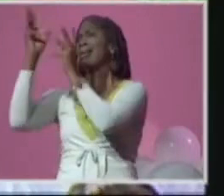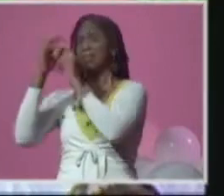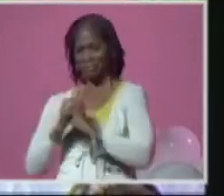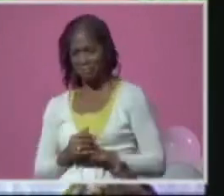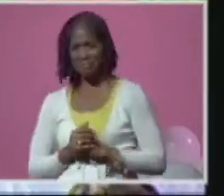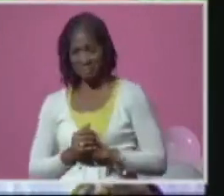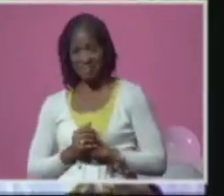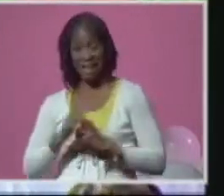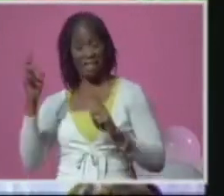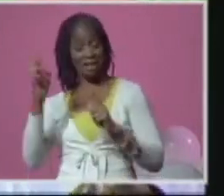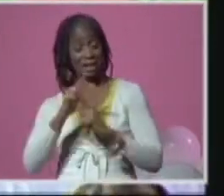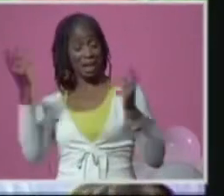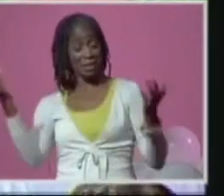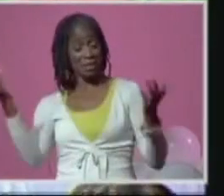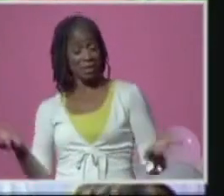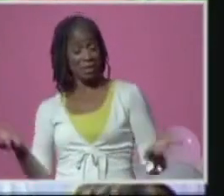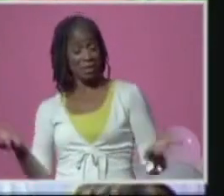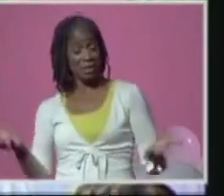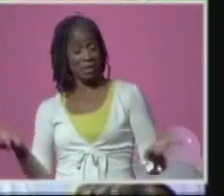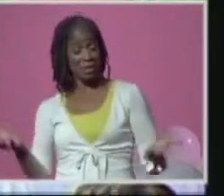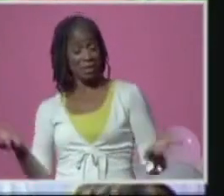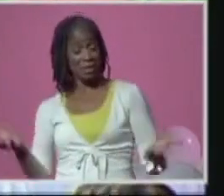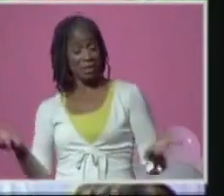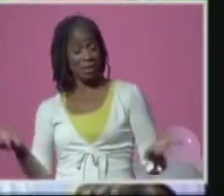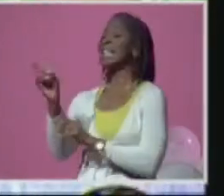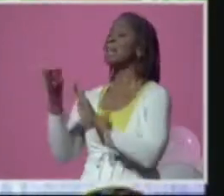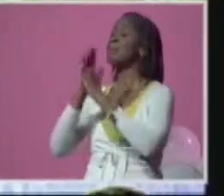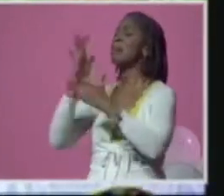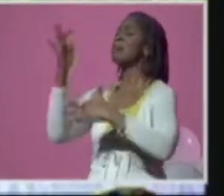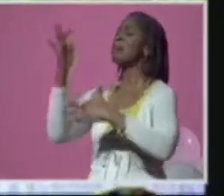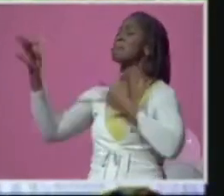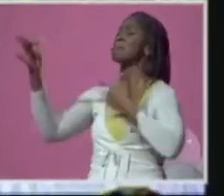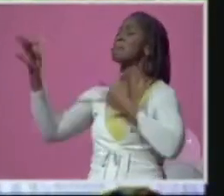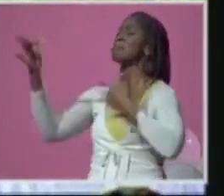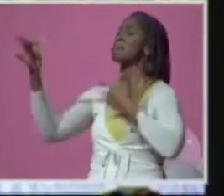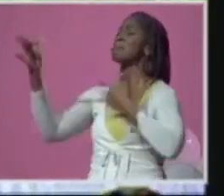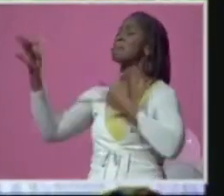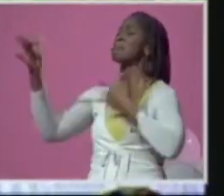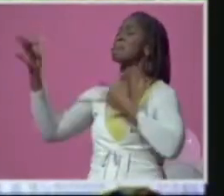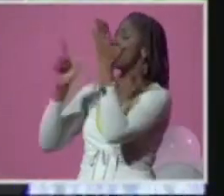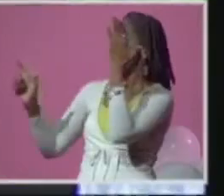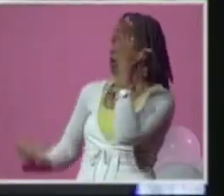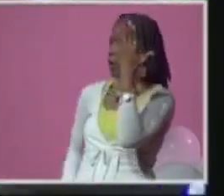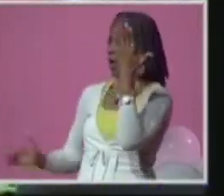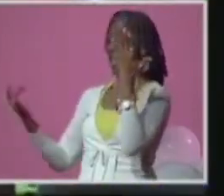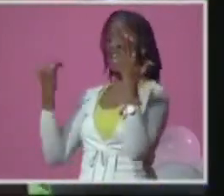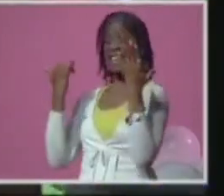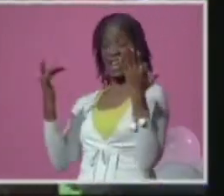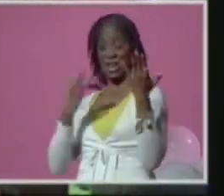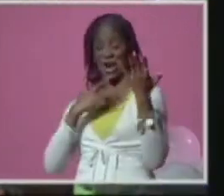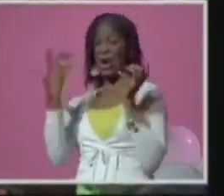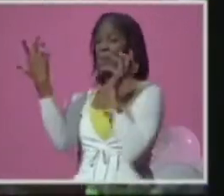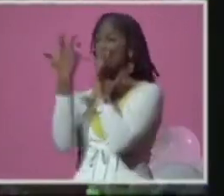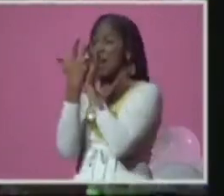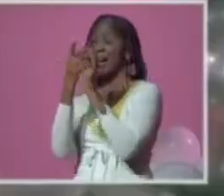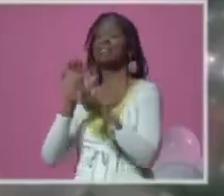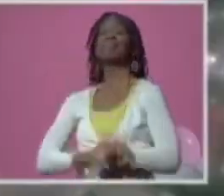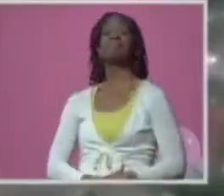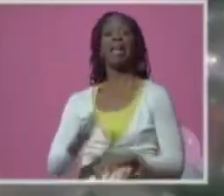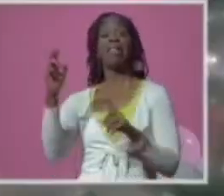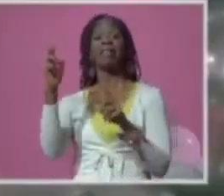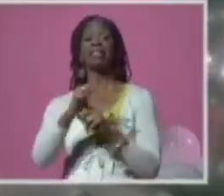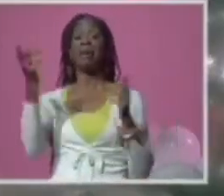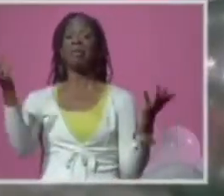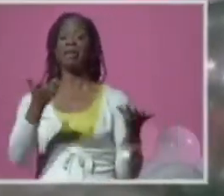is here. D, delight yourself in the Lord. He'll give you the desires of your heart. The champ is here.